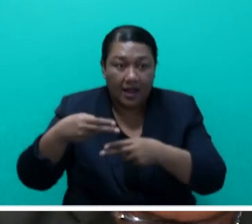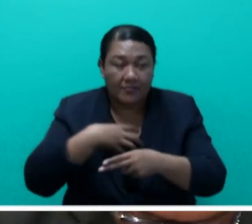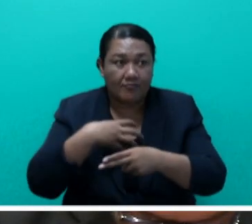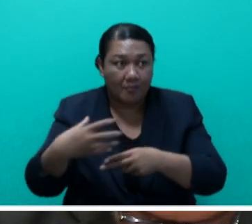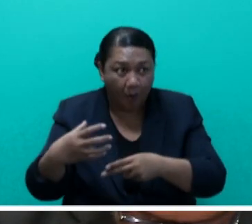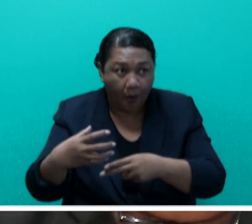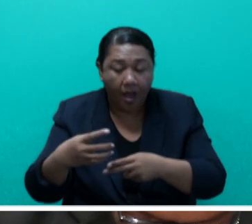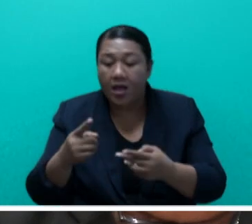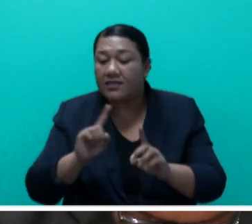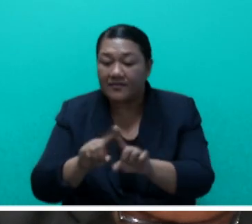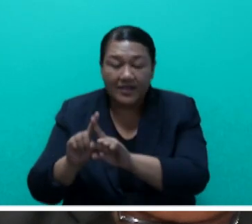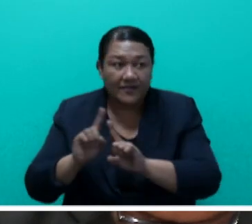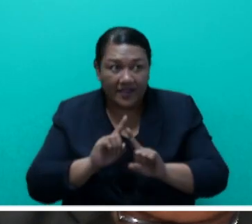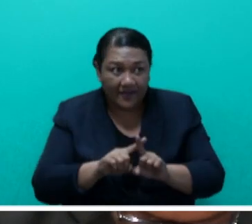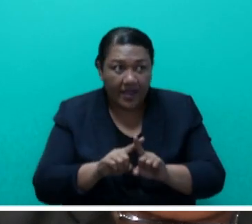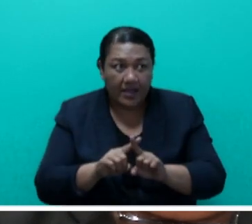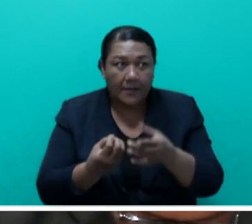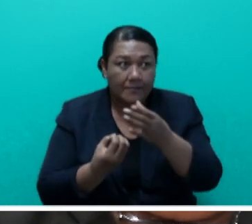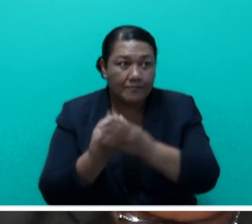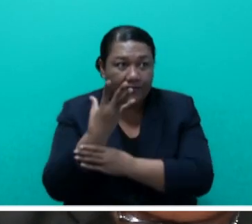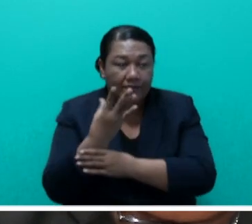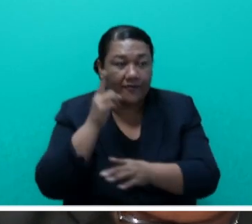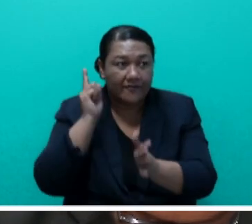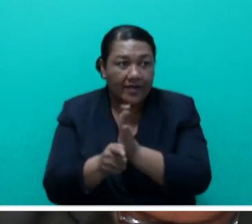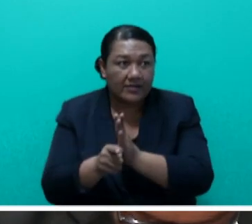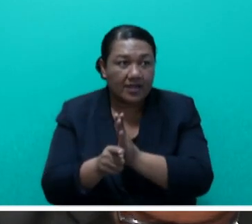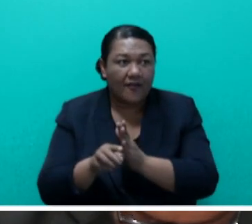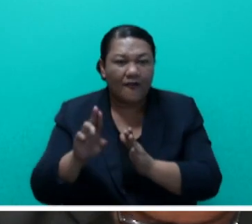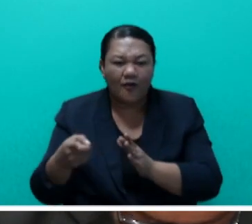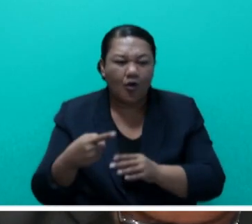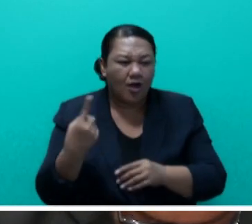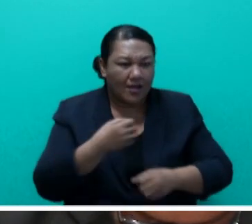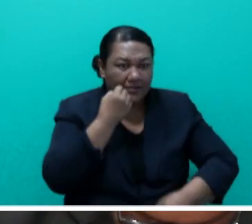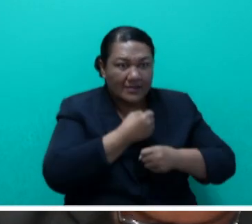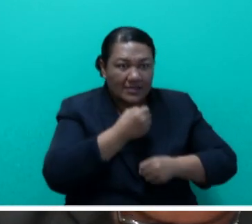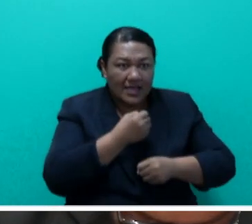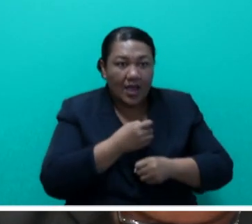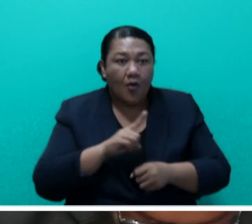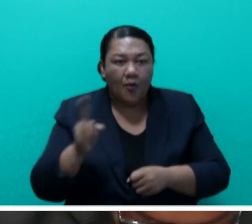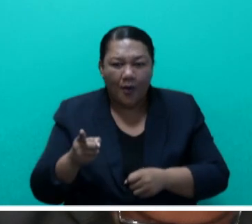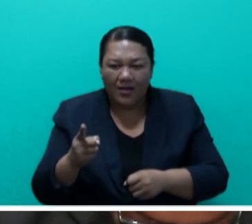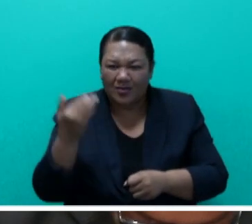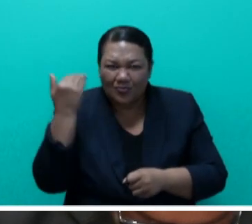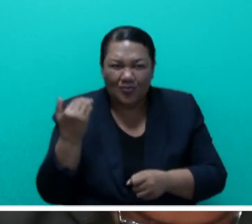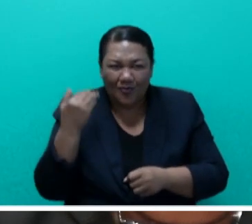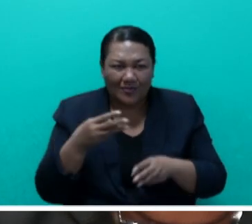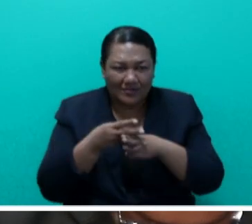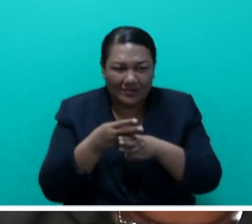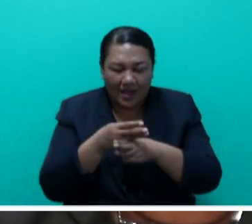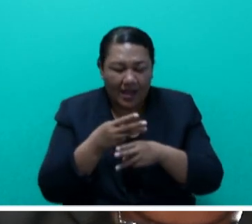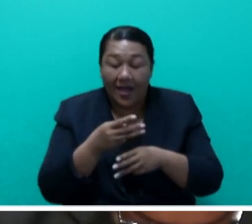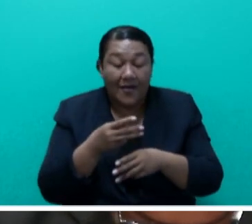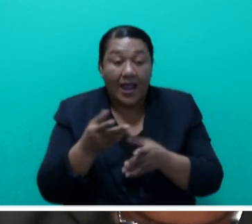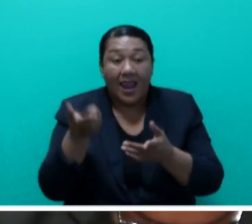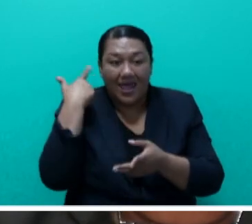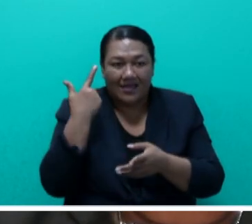be available faster for harvest for those sawmills that are now facing severe shortage of raw materials into their